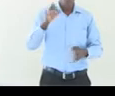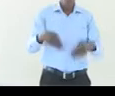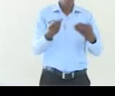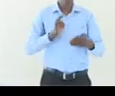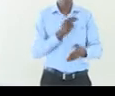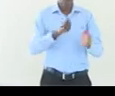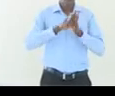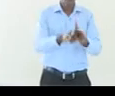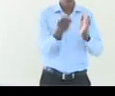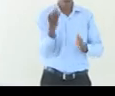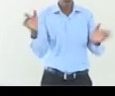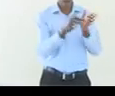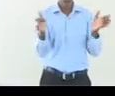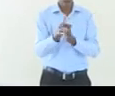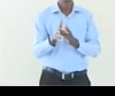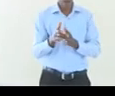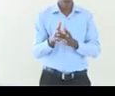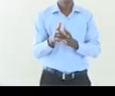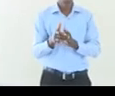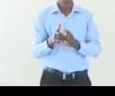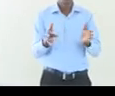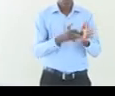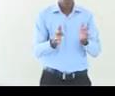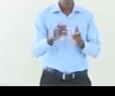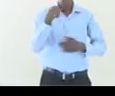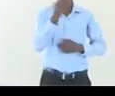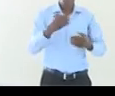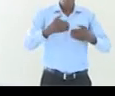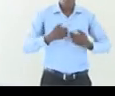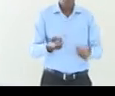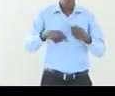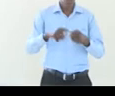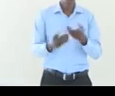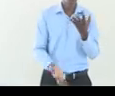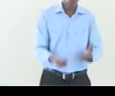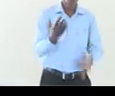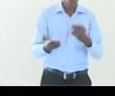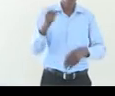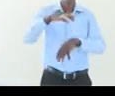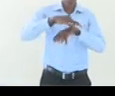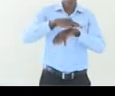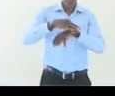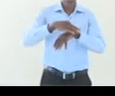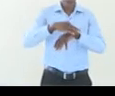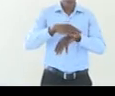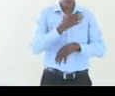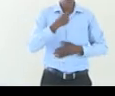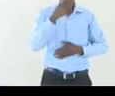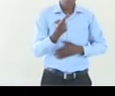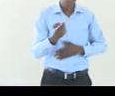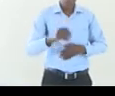who has come to kindle fire on it. And he says, how I wish it was flaming